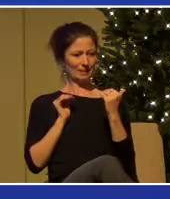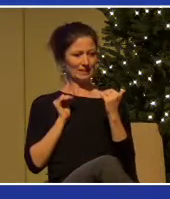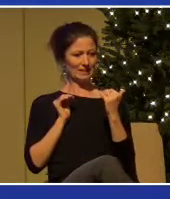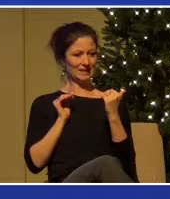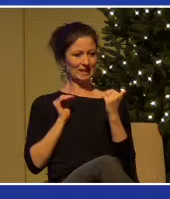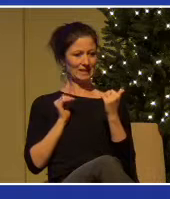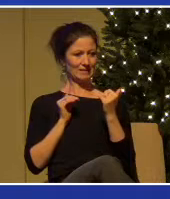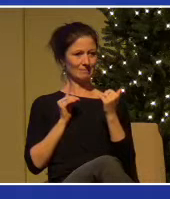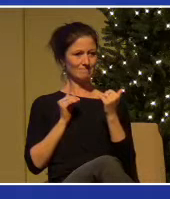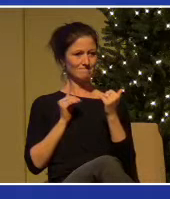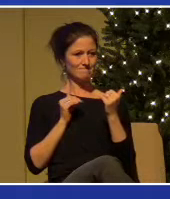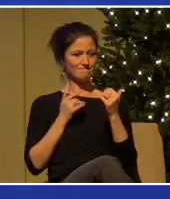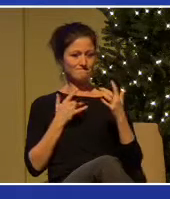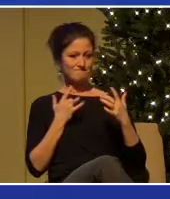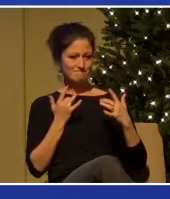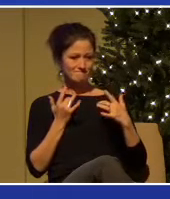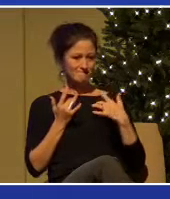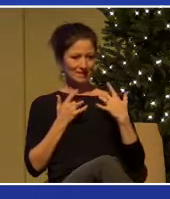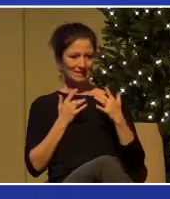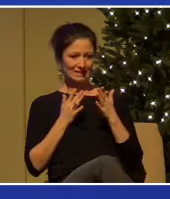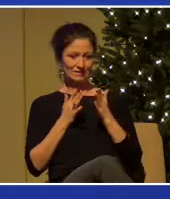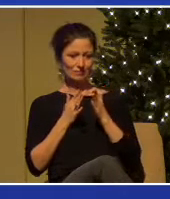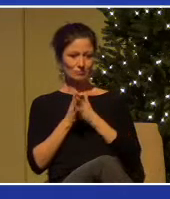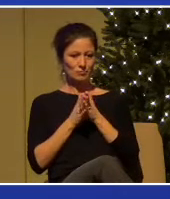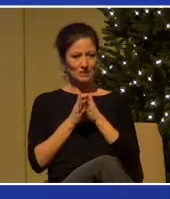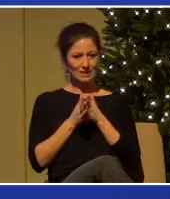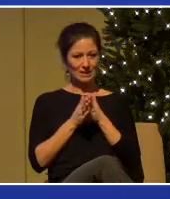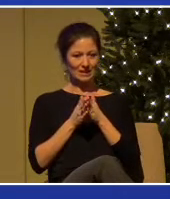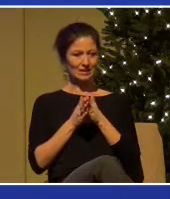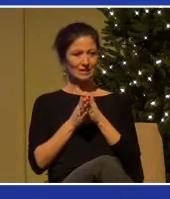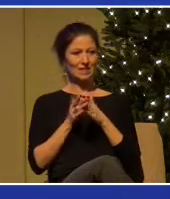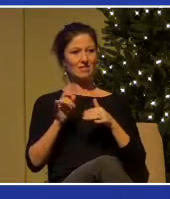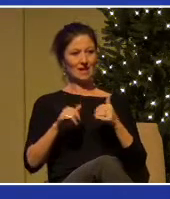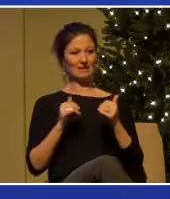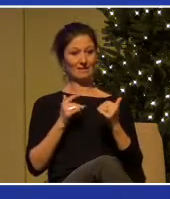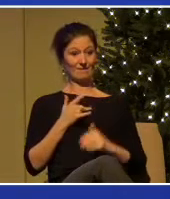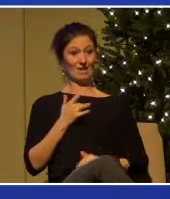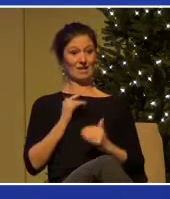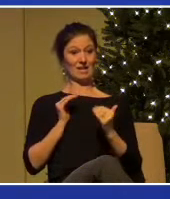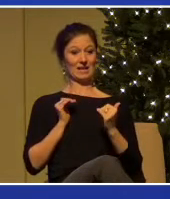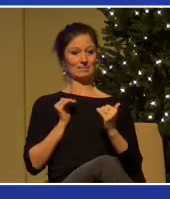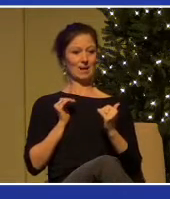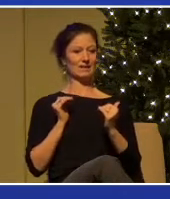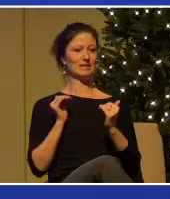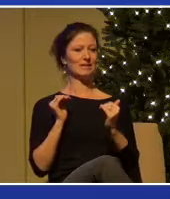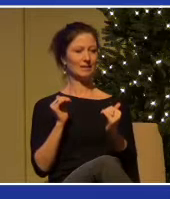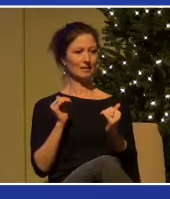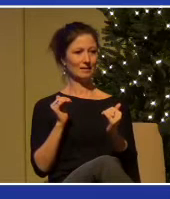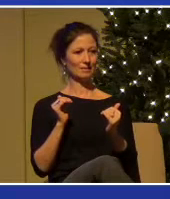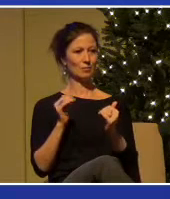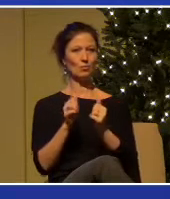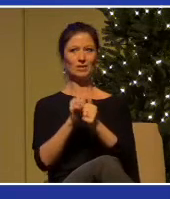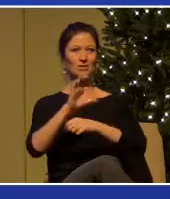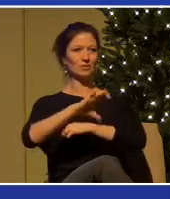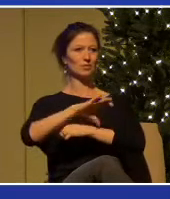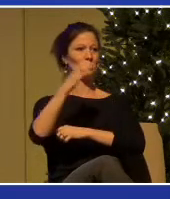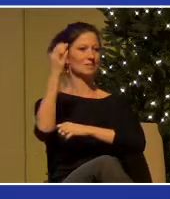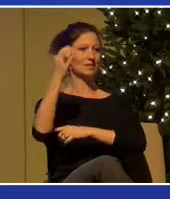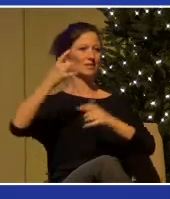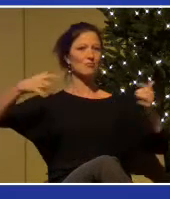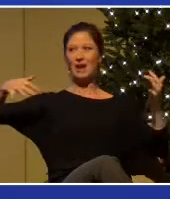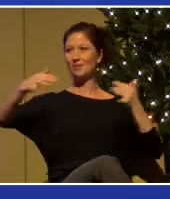of anticipation. And not expectancy and anticipation of the Christmas tree and the presents around it,